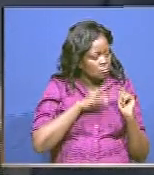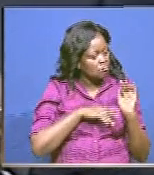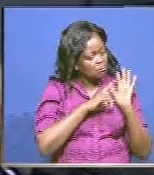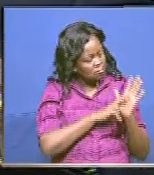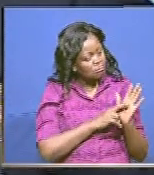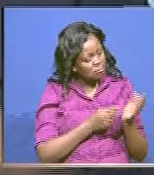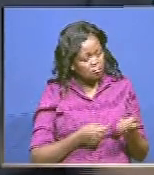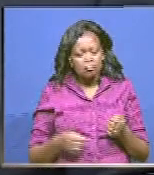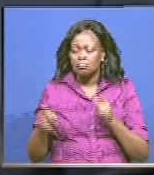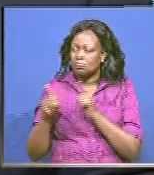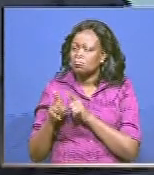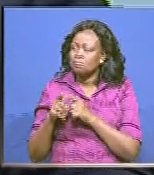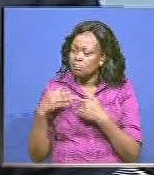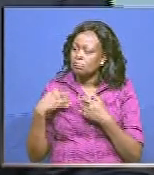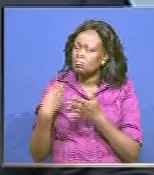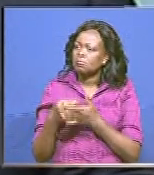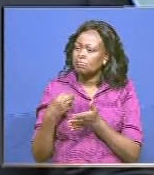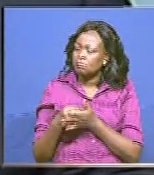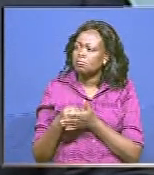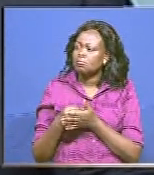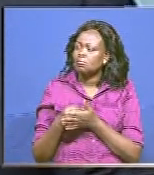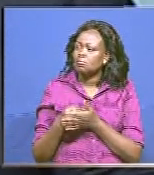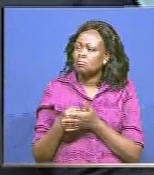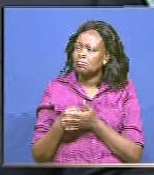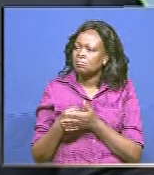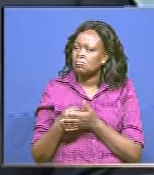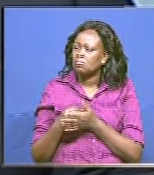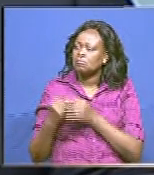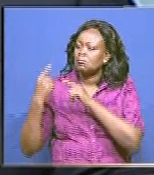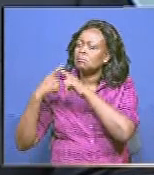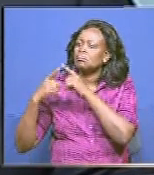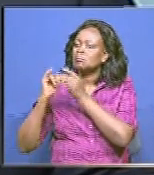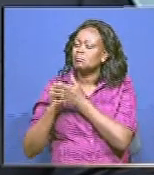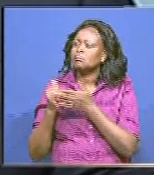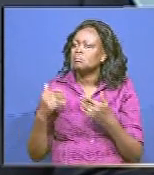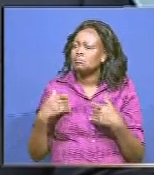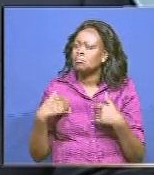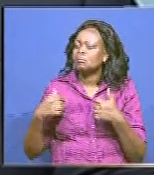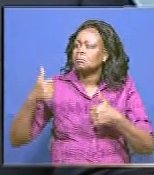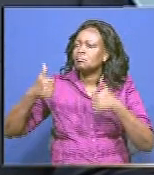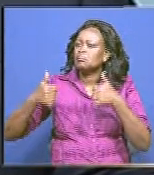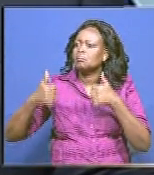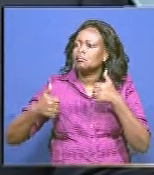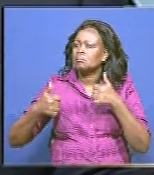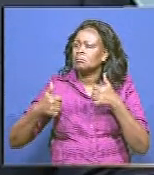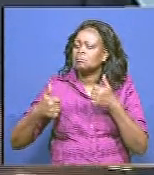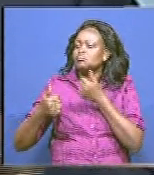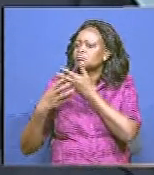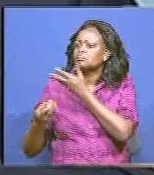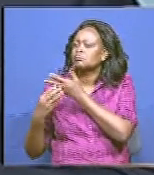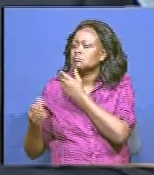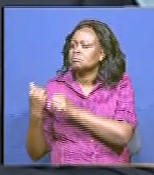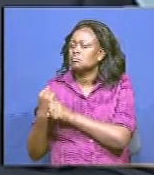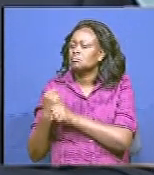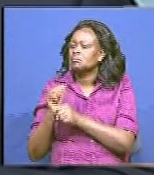have also money. Yes. The experience we have now is so much duplication. Sometimes we